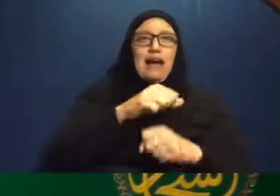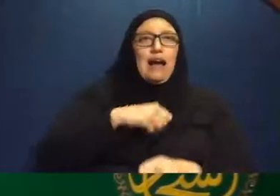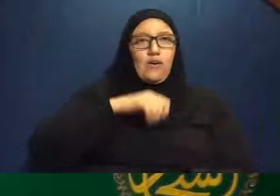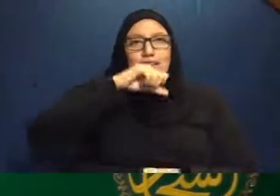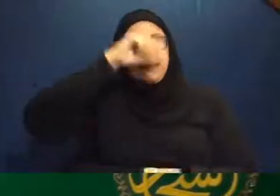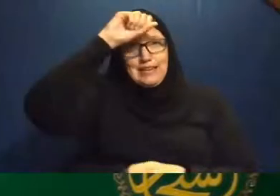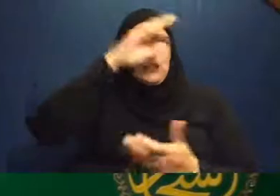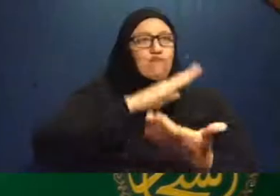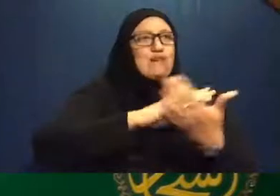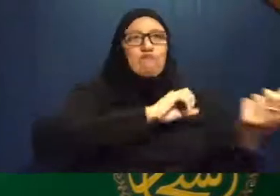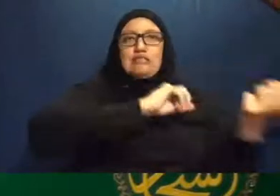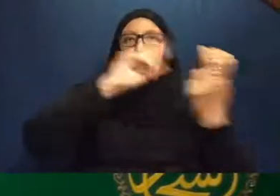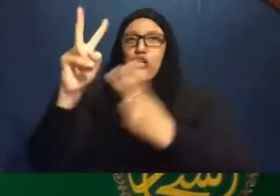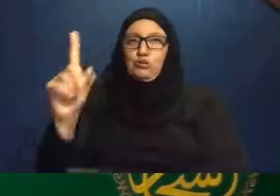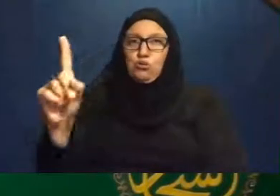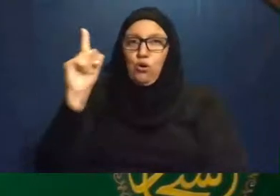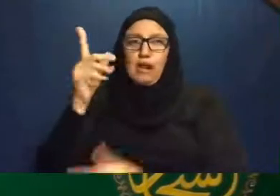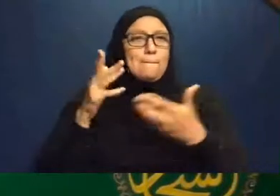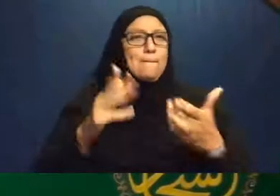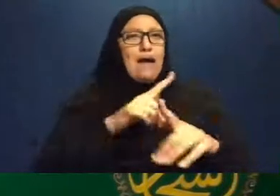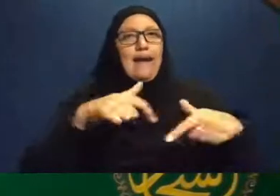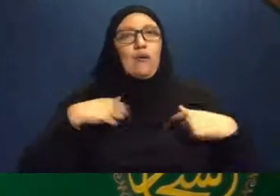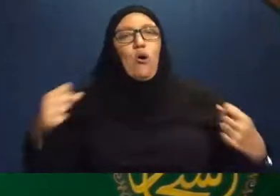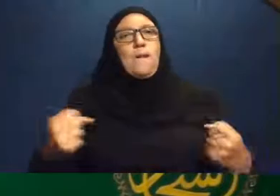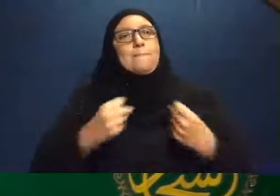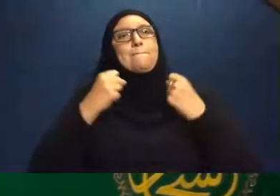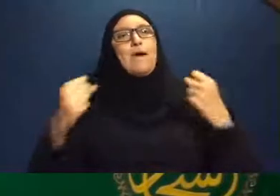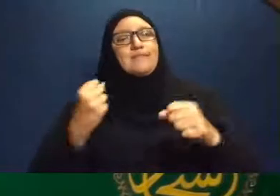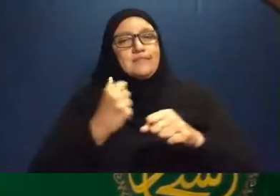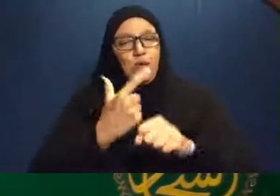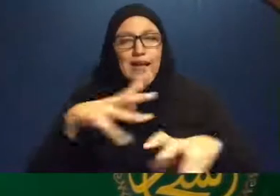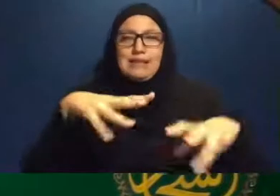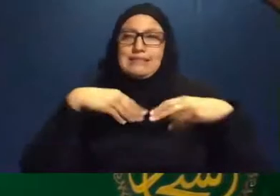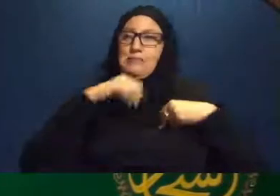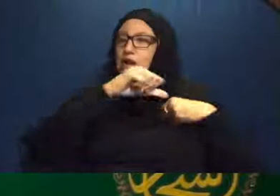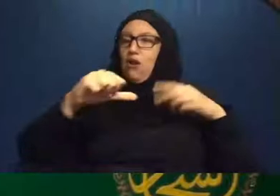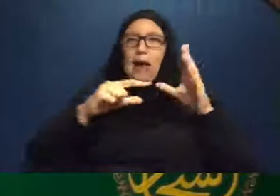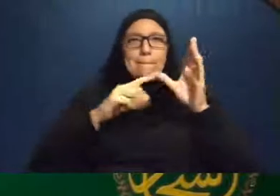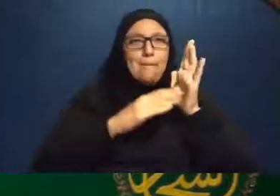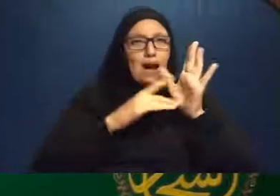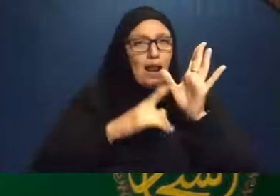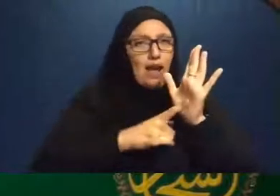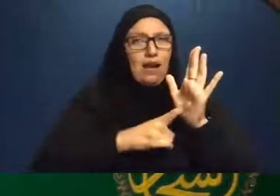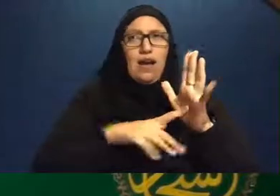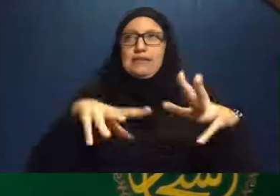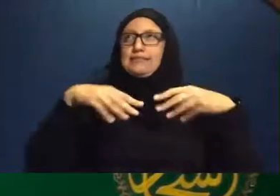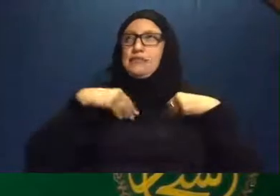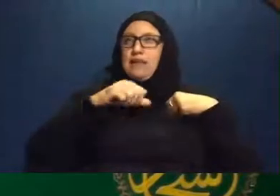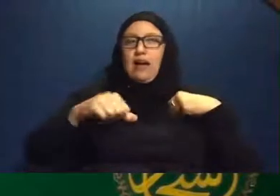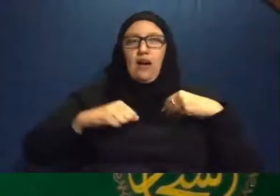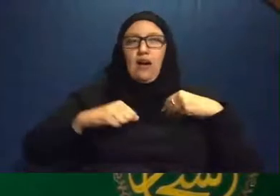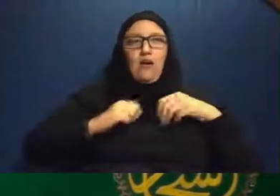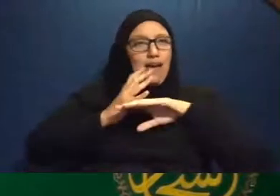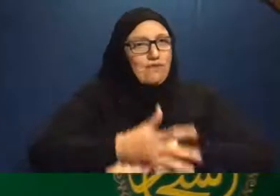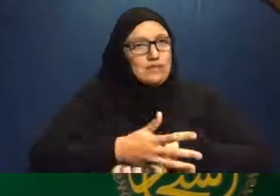Monday, a real Eid of return to God. And may the Almighty God accept all our efforts, all our amal, all what we